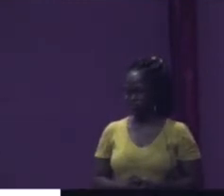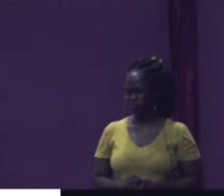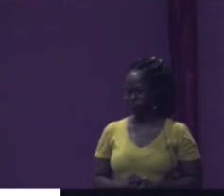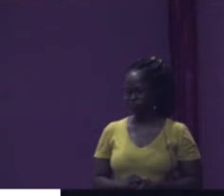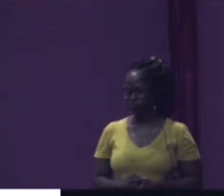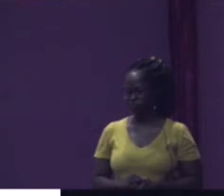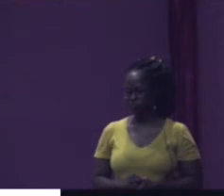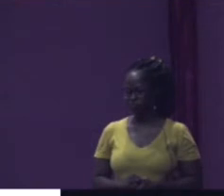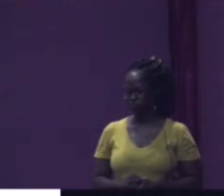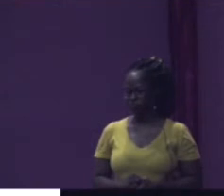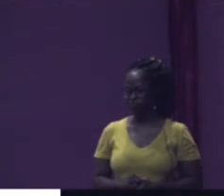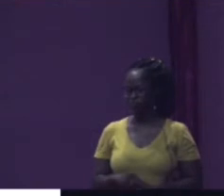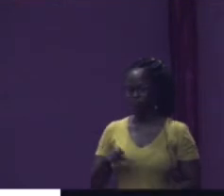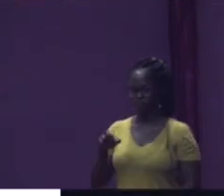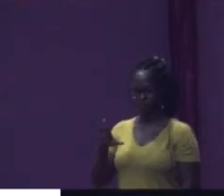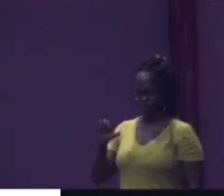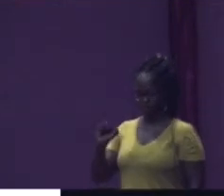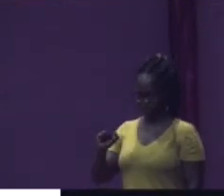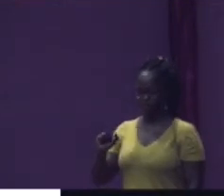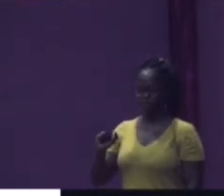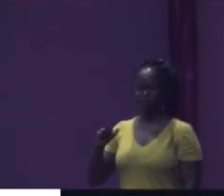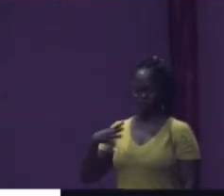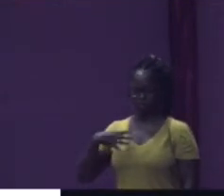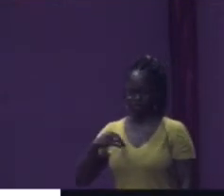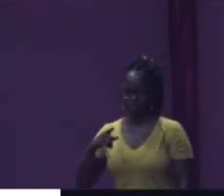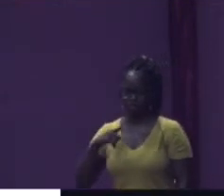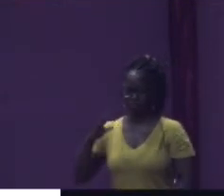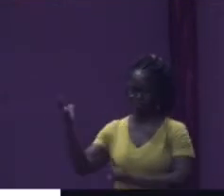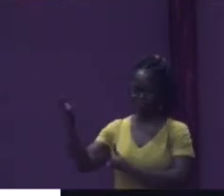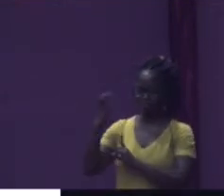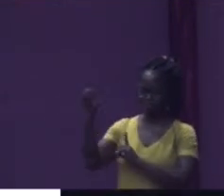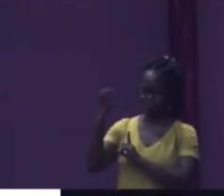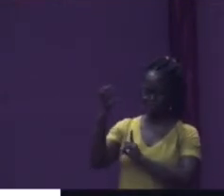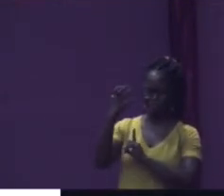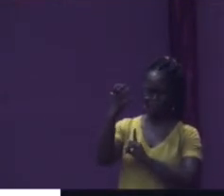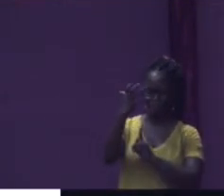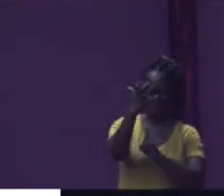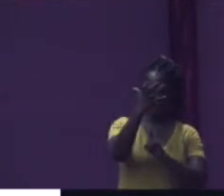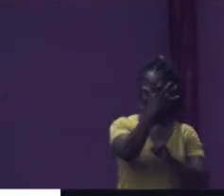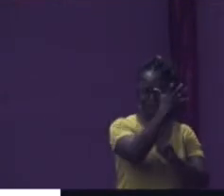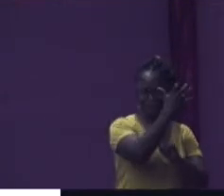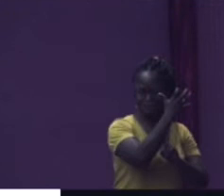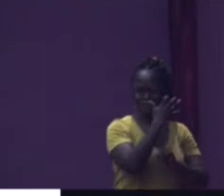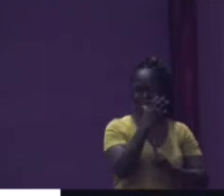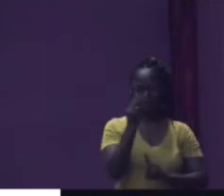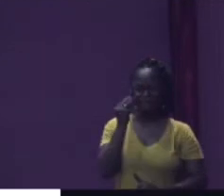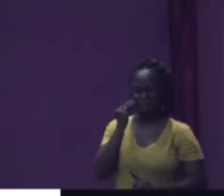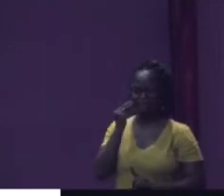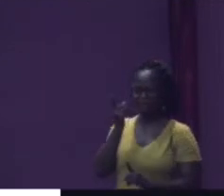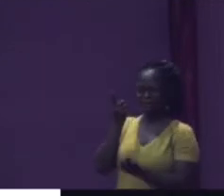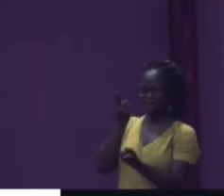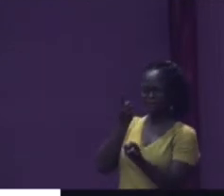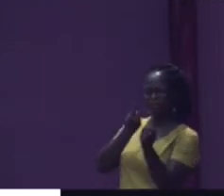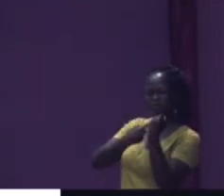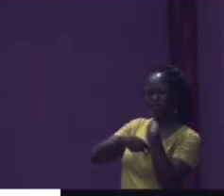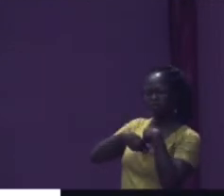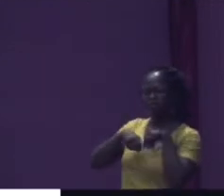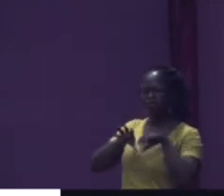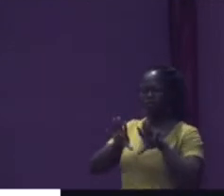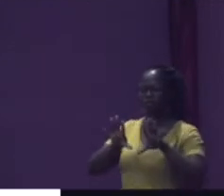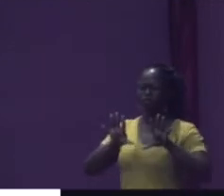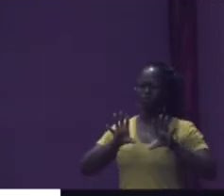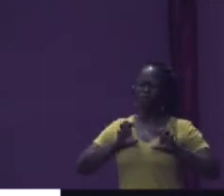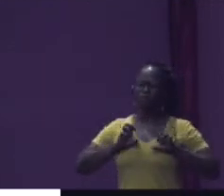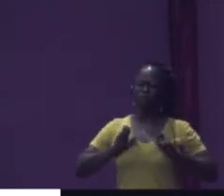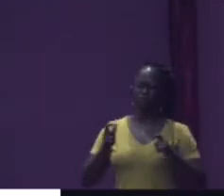under much more pressure to change and accept parts of modern medicine than her mother.